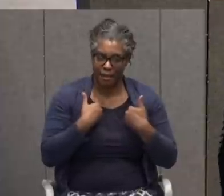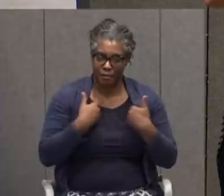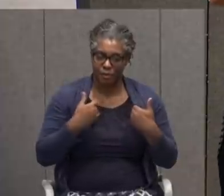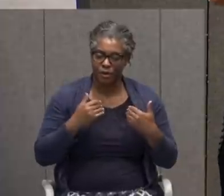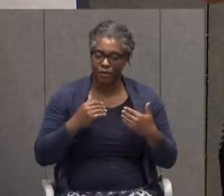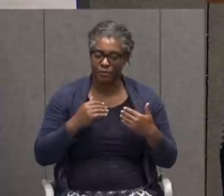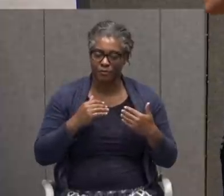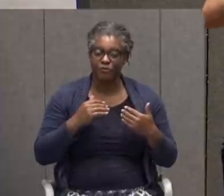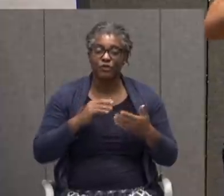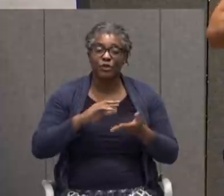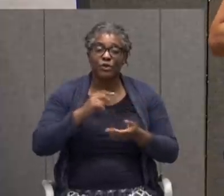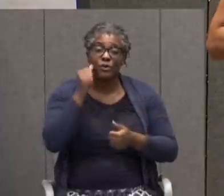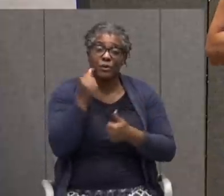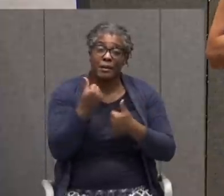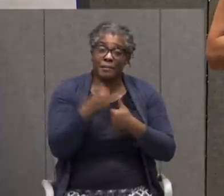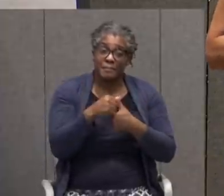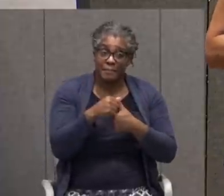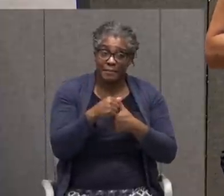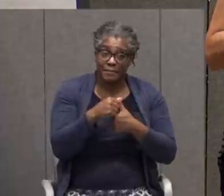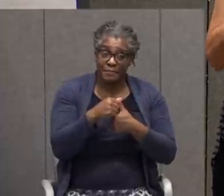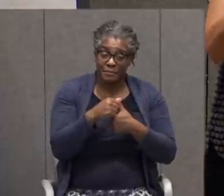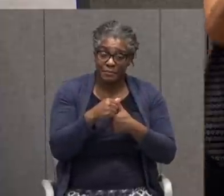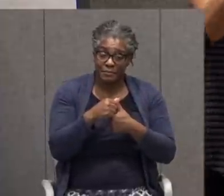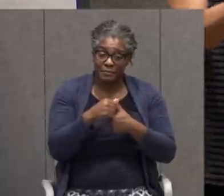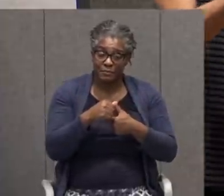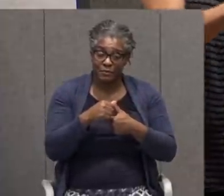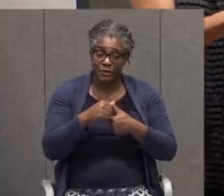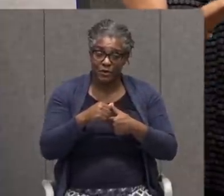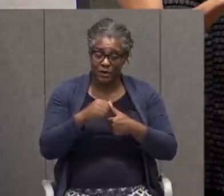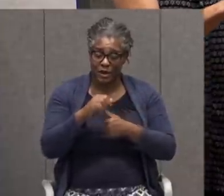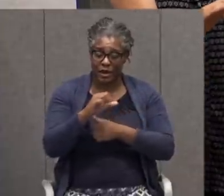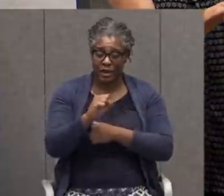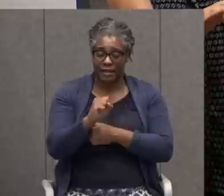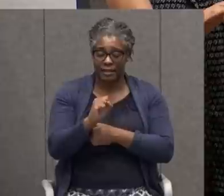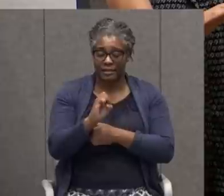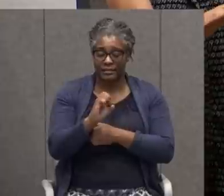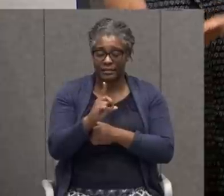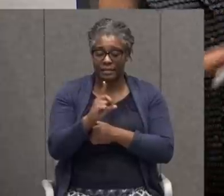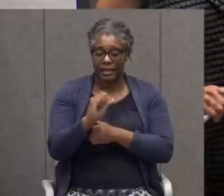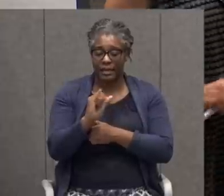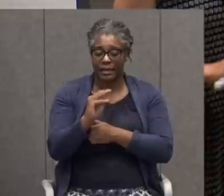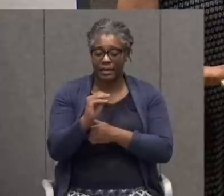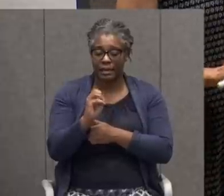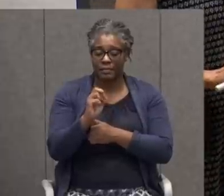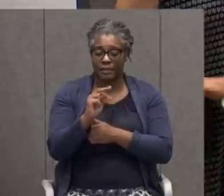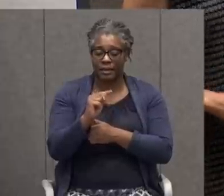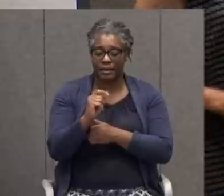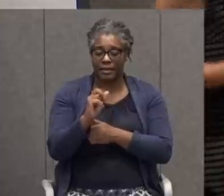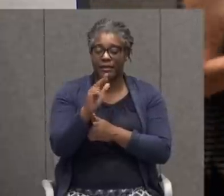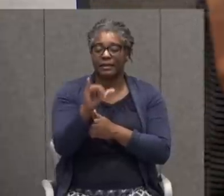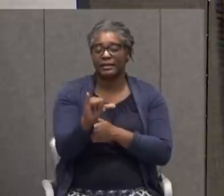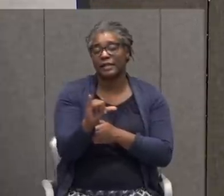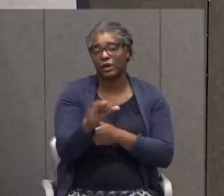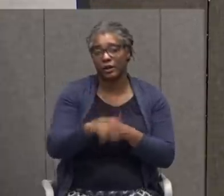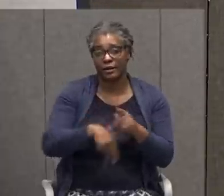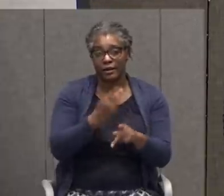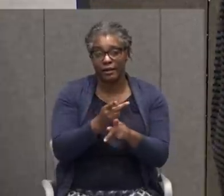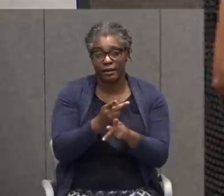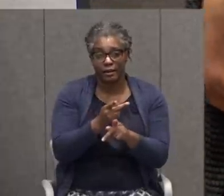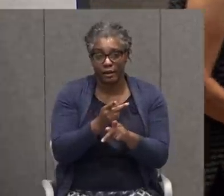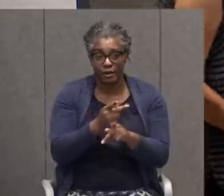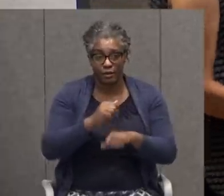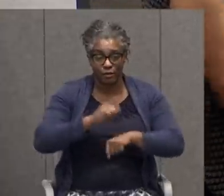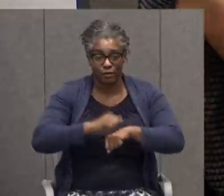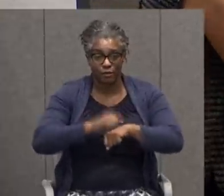remember our pressure and heat with our sedimentary types of rock? It pushes it in and it makes an imprint. That's exactly